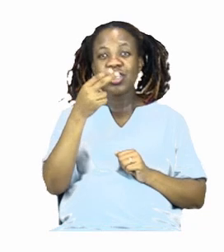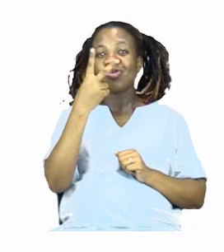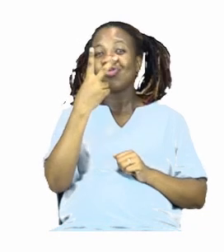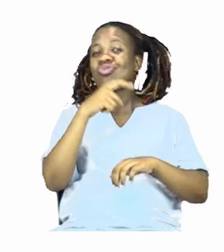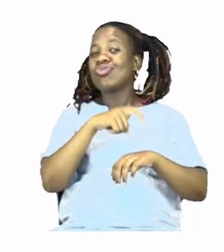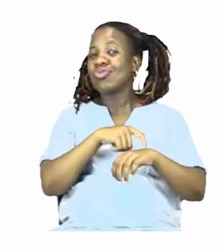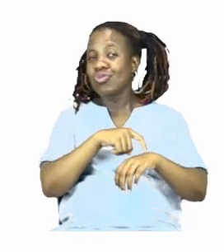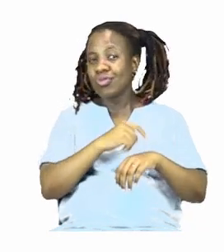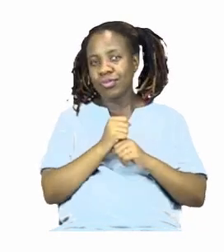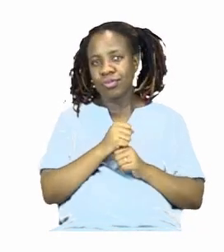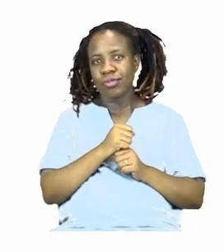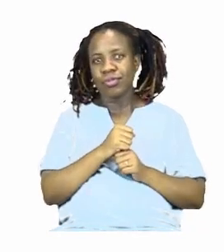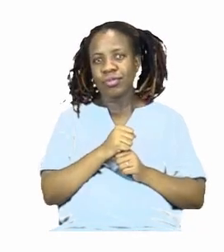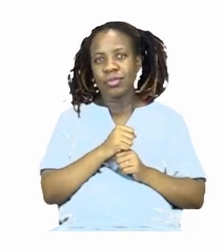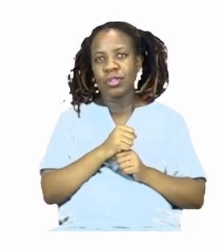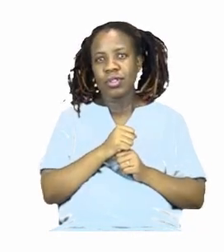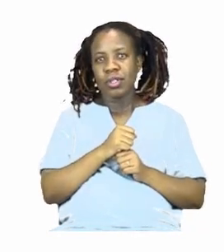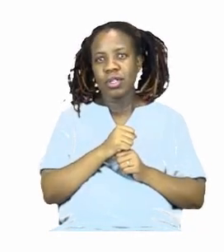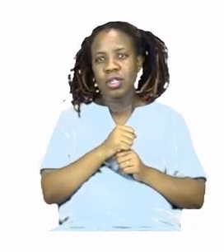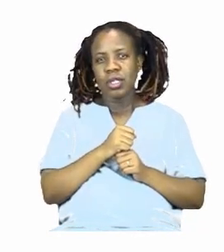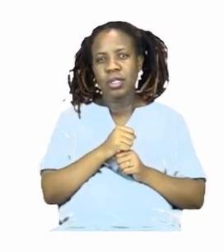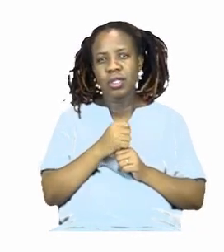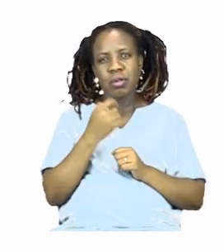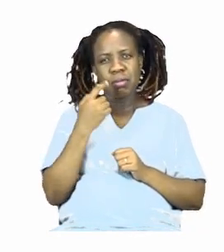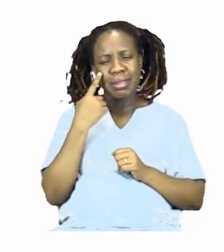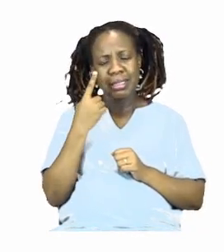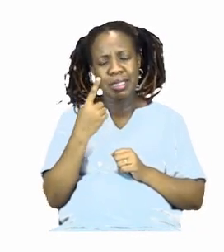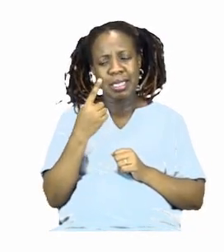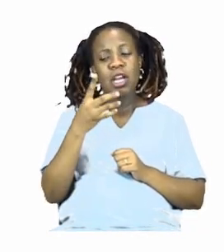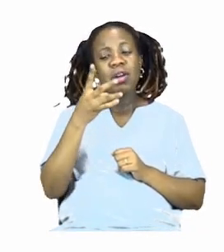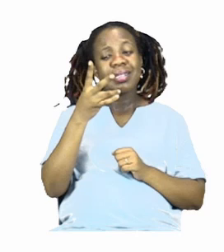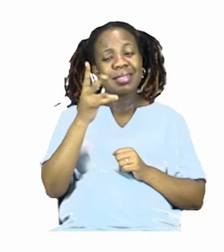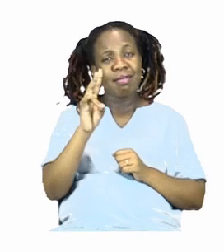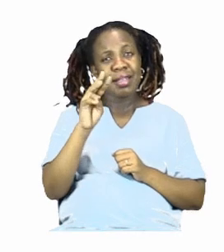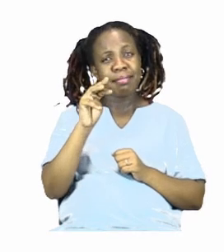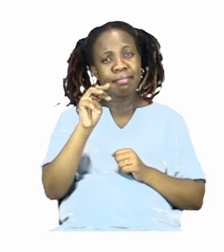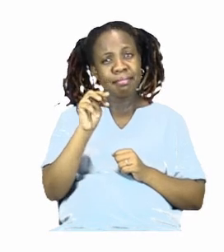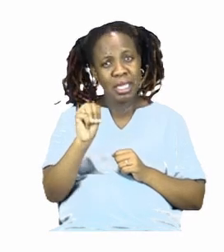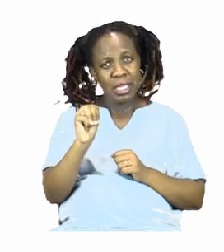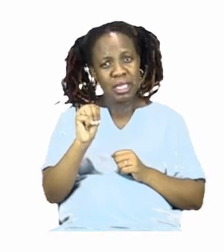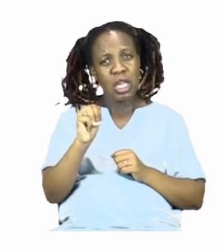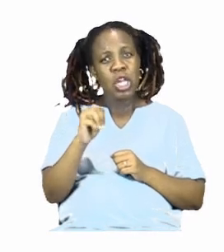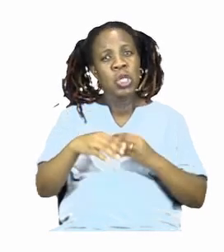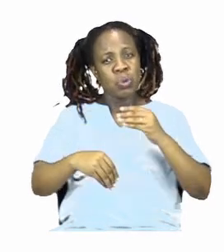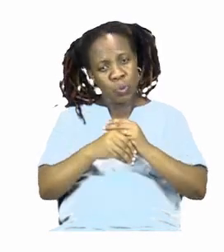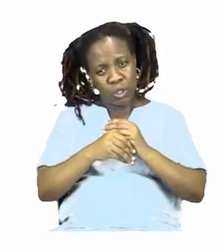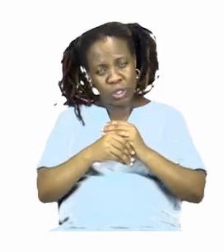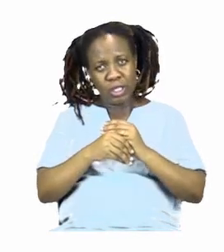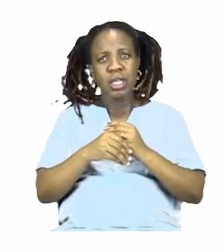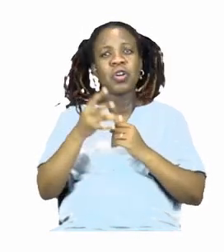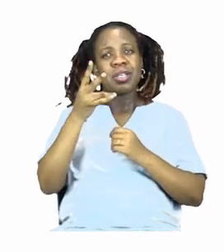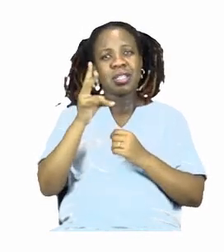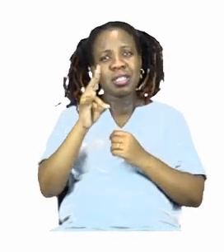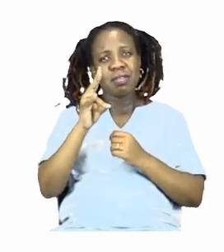is 7 meters high. So you take 7 and you double 7.